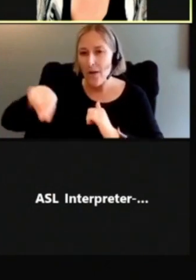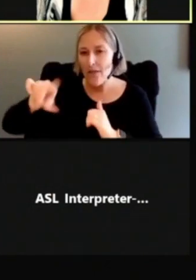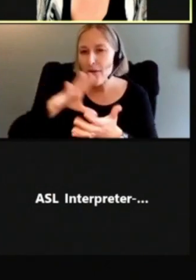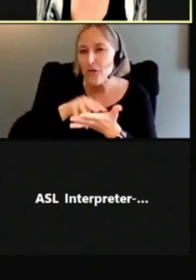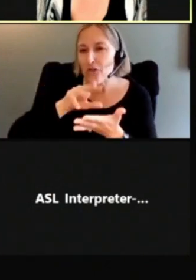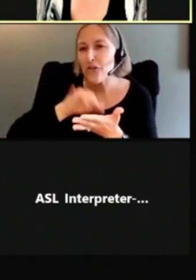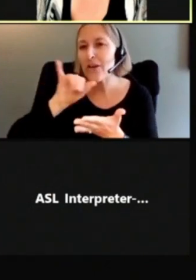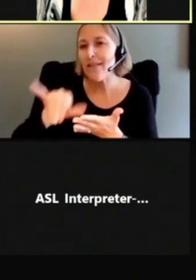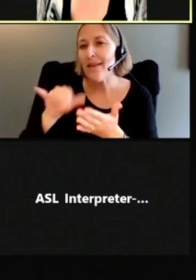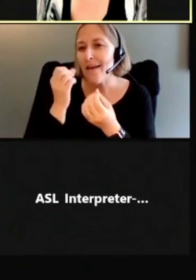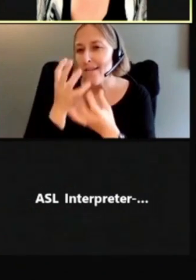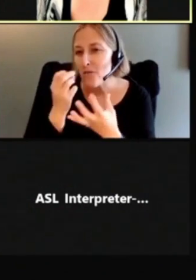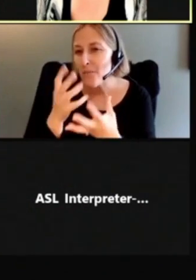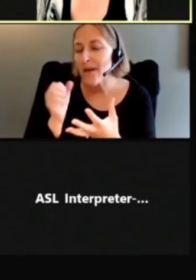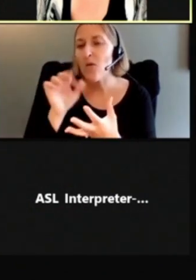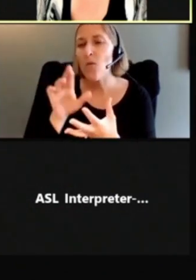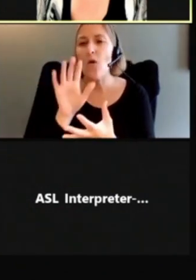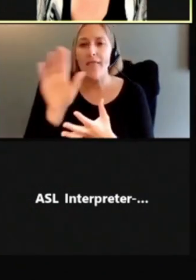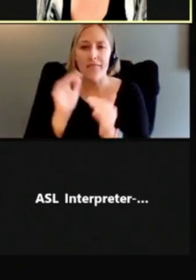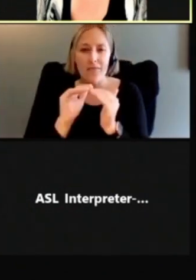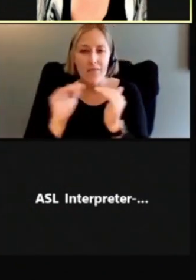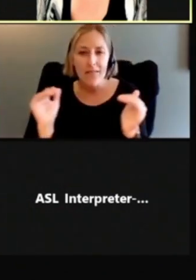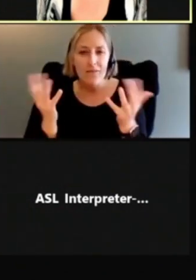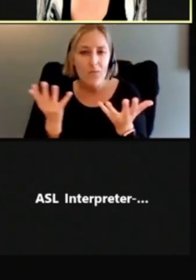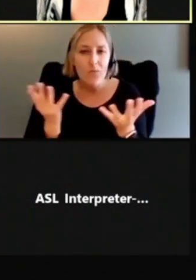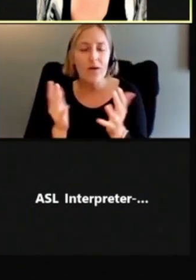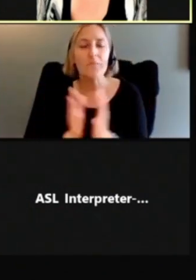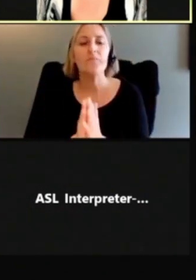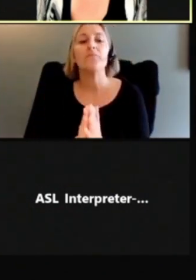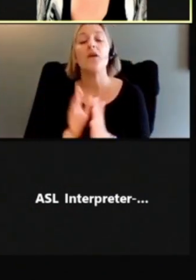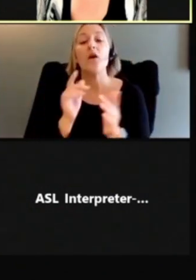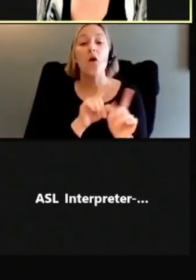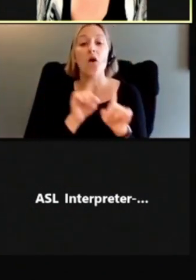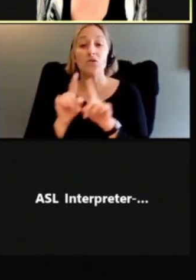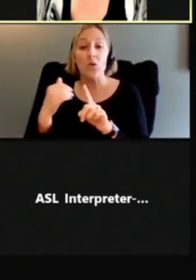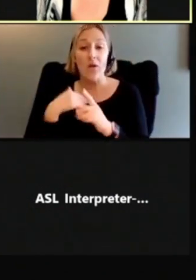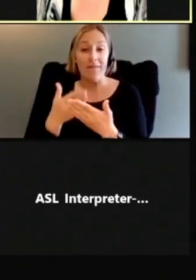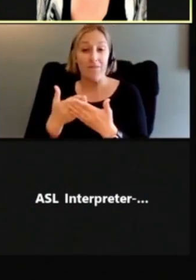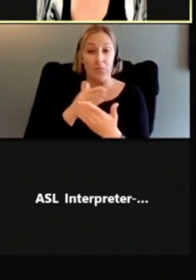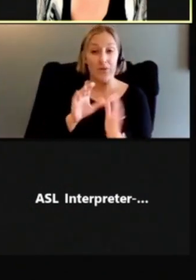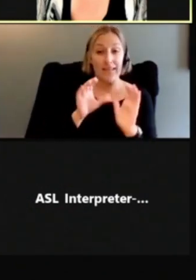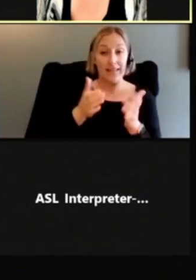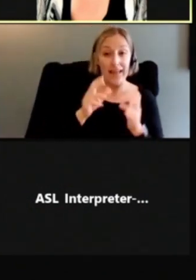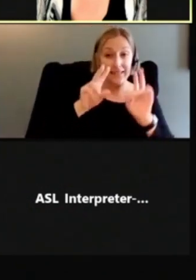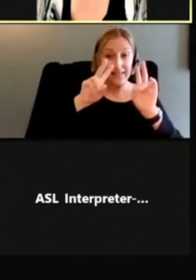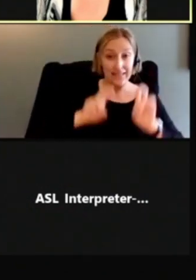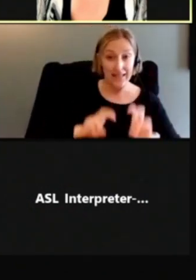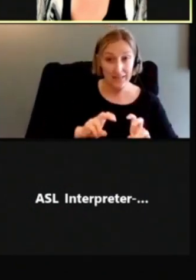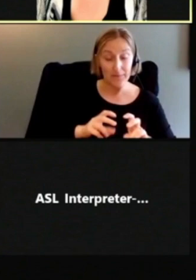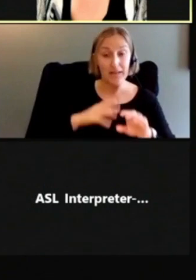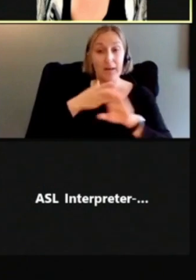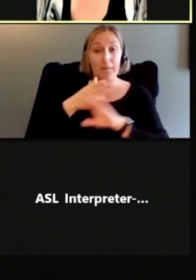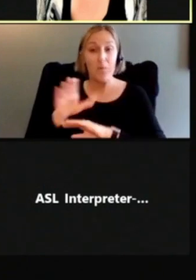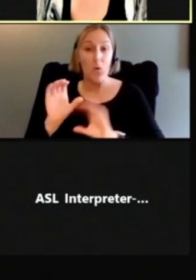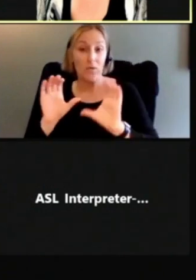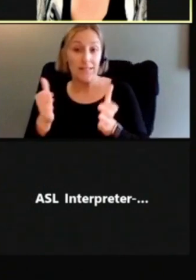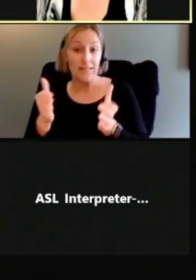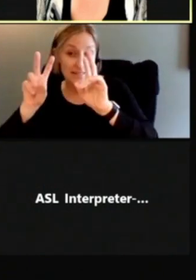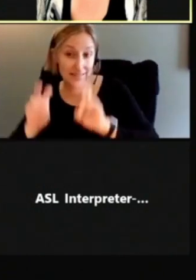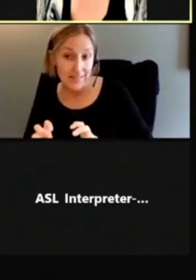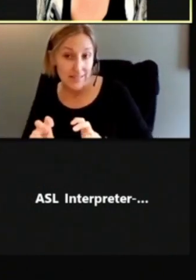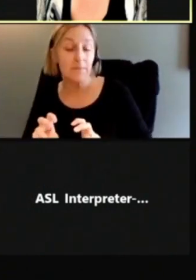or where they're at. We also have a pre-class assessment and a post-class assessment that